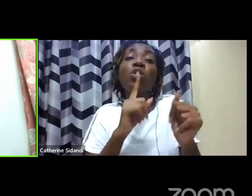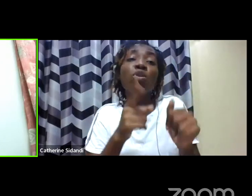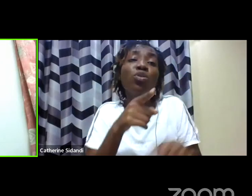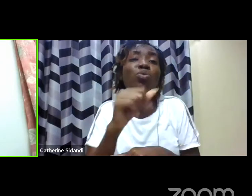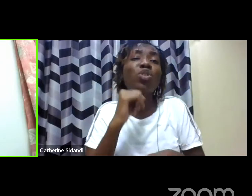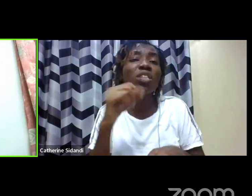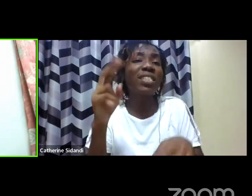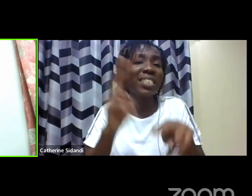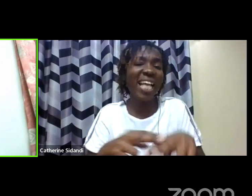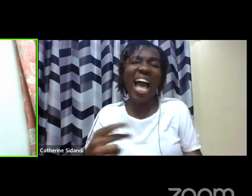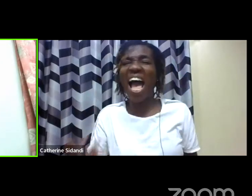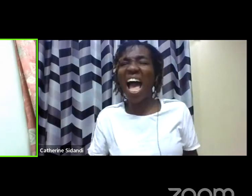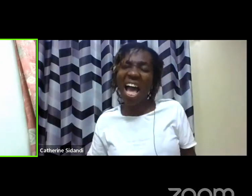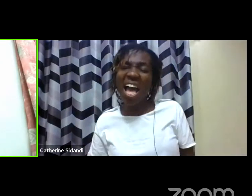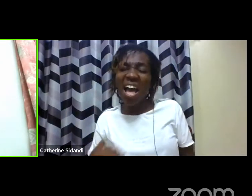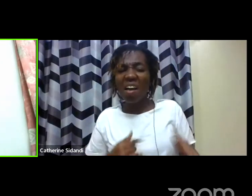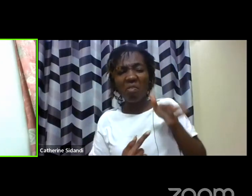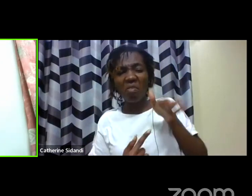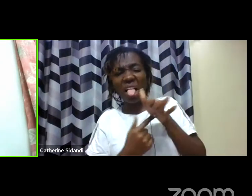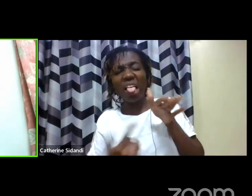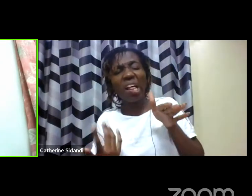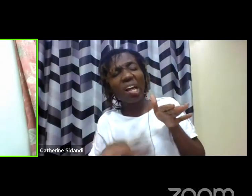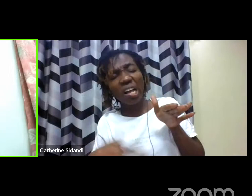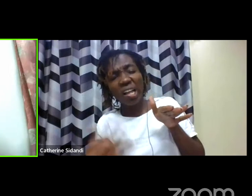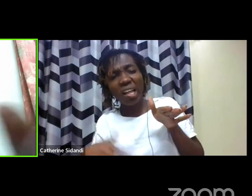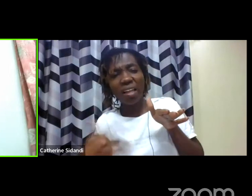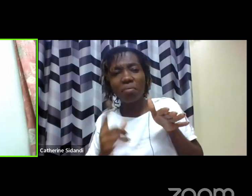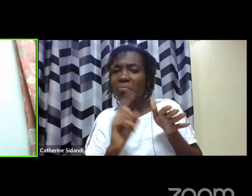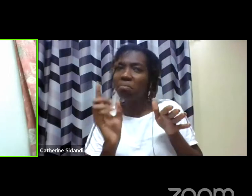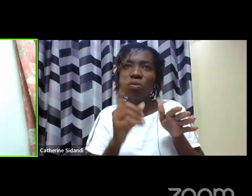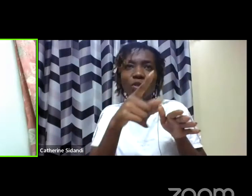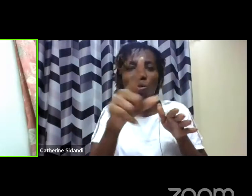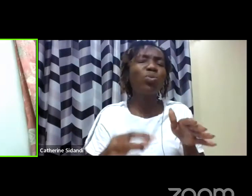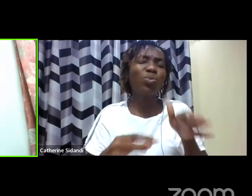oh, I have a thorn here. No, remove it and go on.